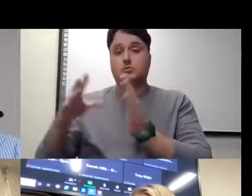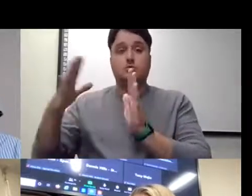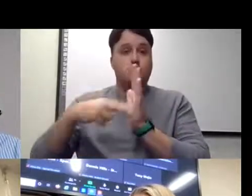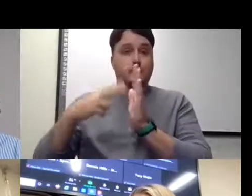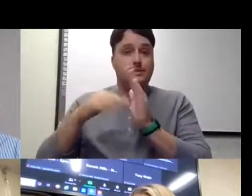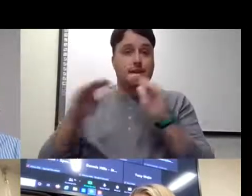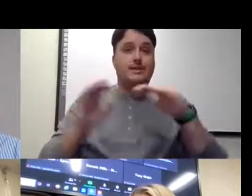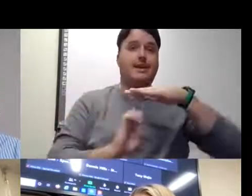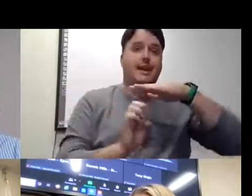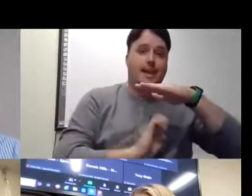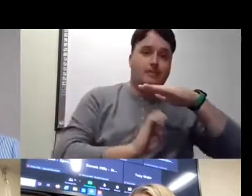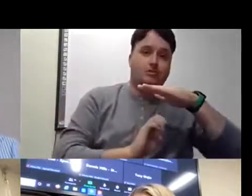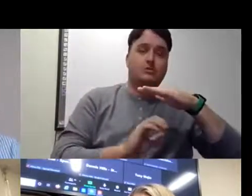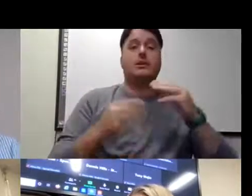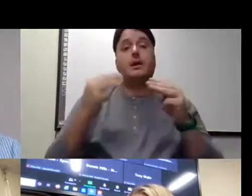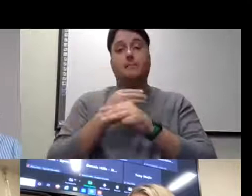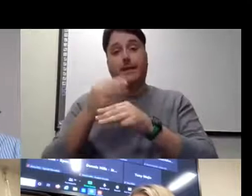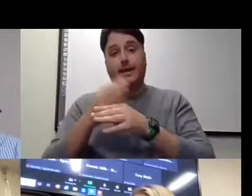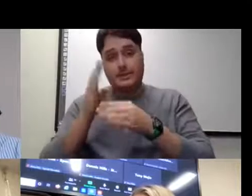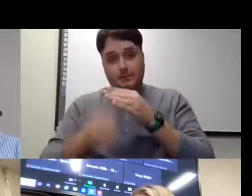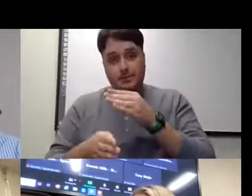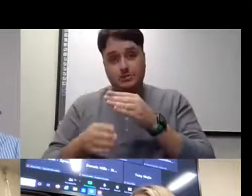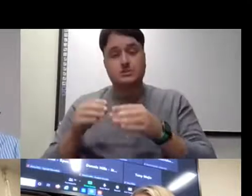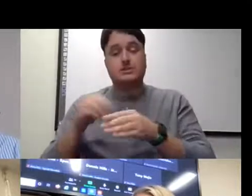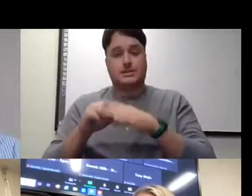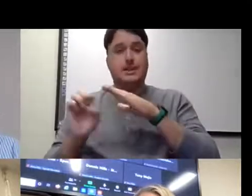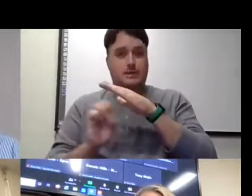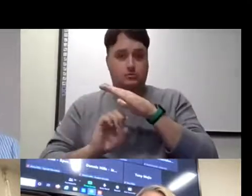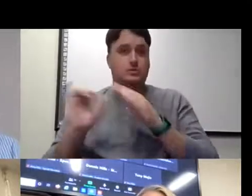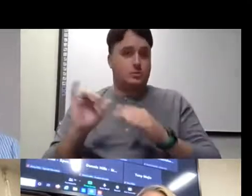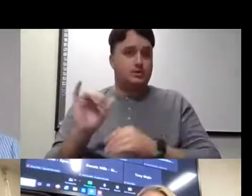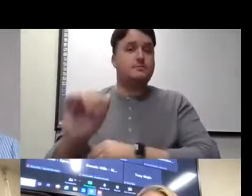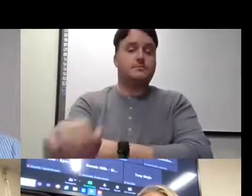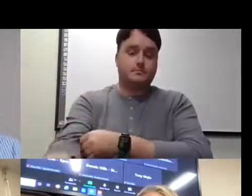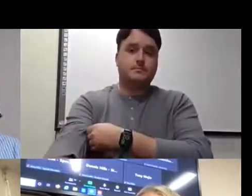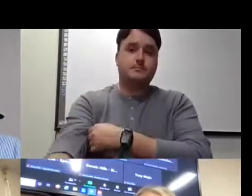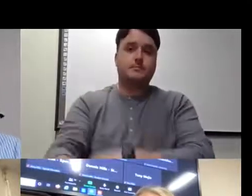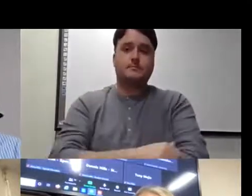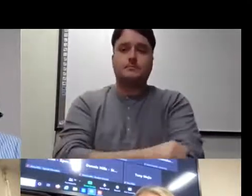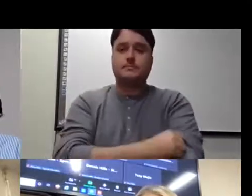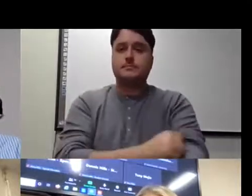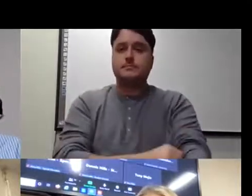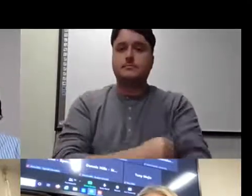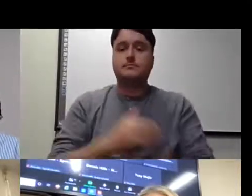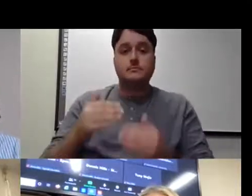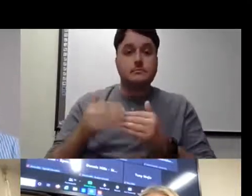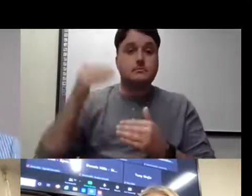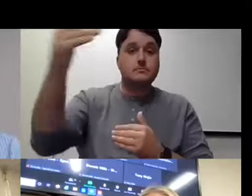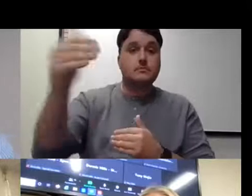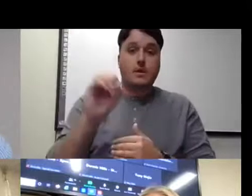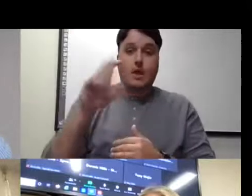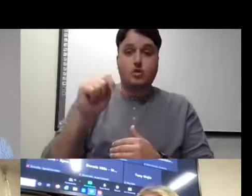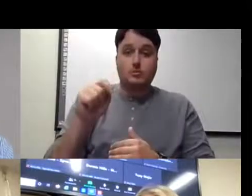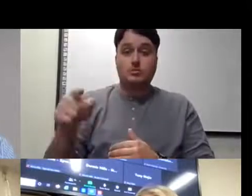elementary grades and their math completion in the elementary grades as well. kicking forward to October. The reason to make